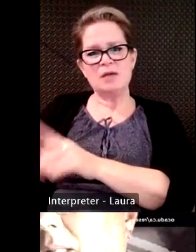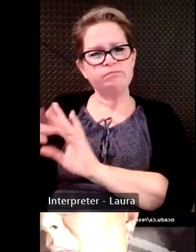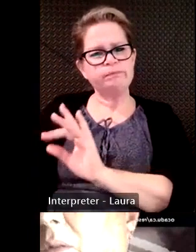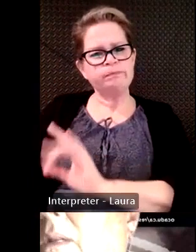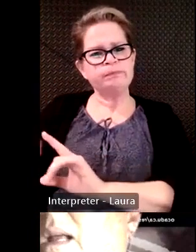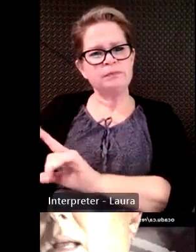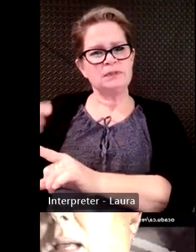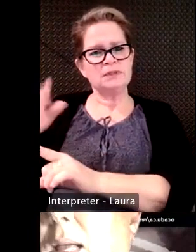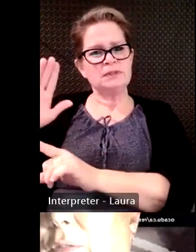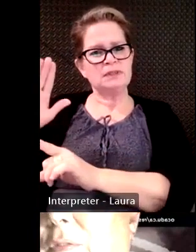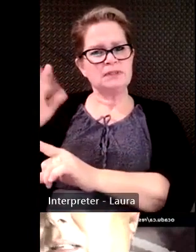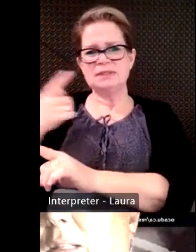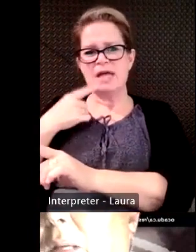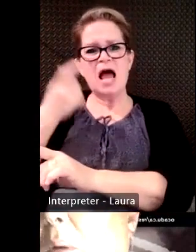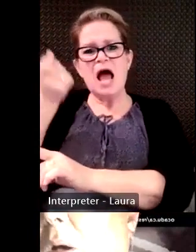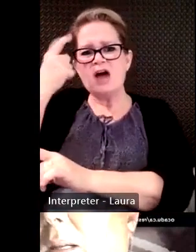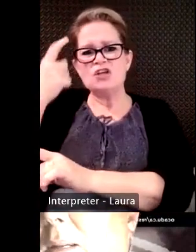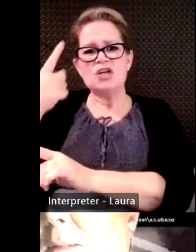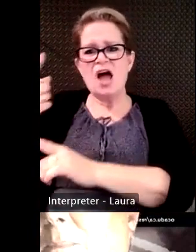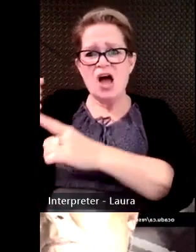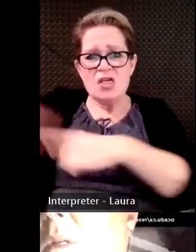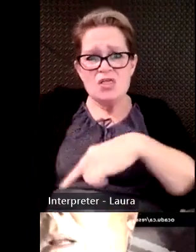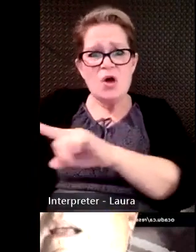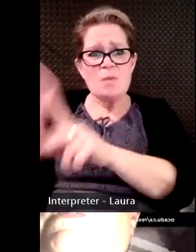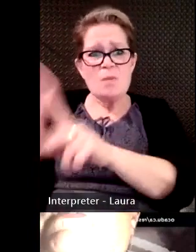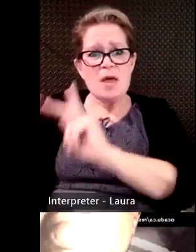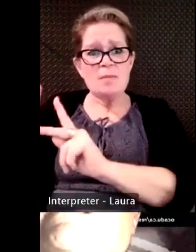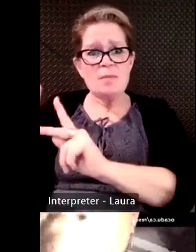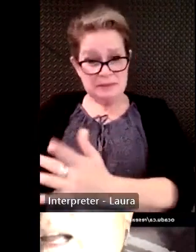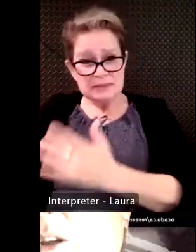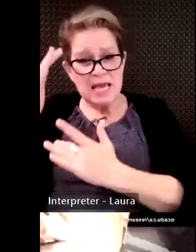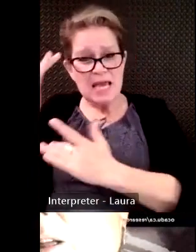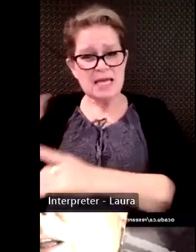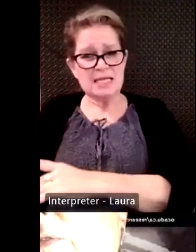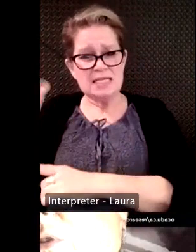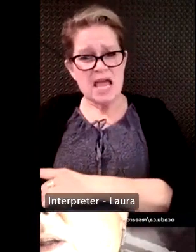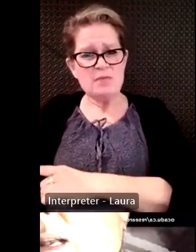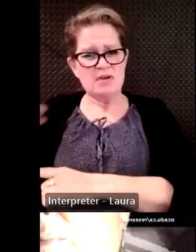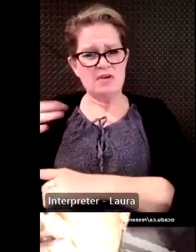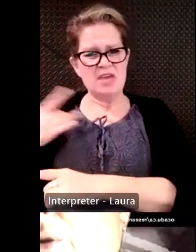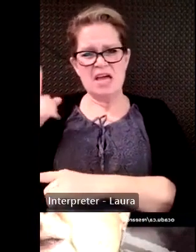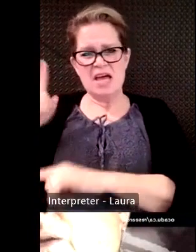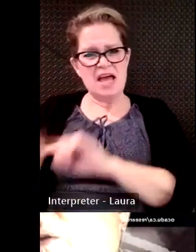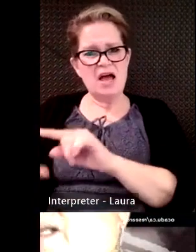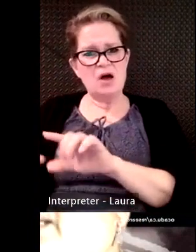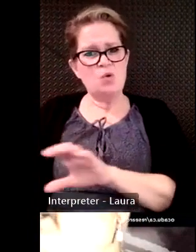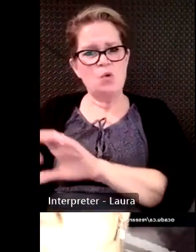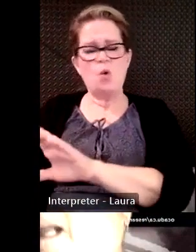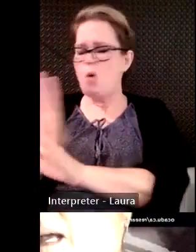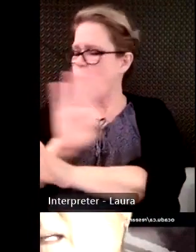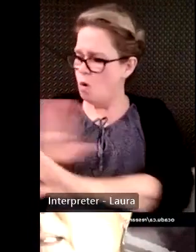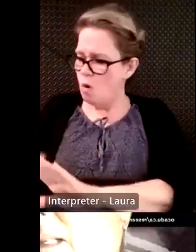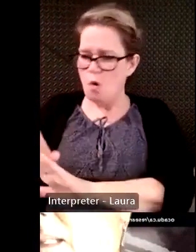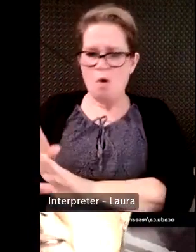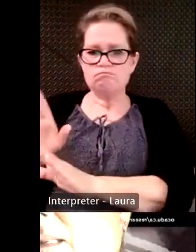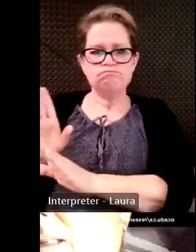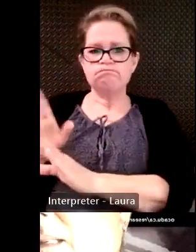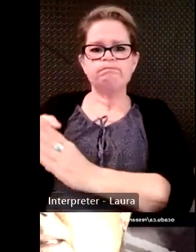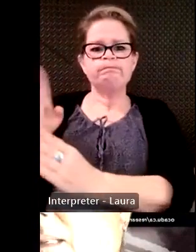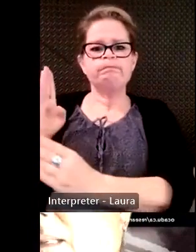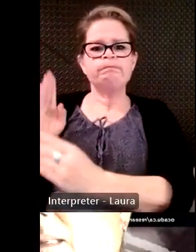or disabled as defectively bodied. The desire for liberatory or intimate